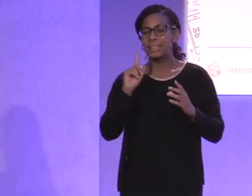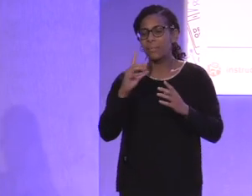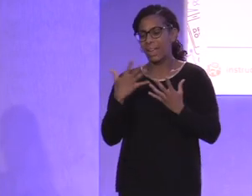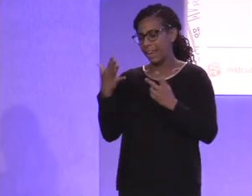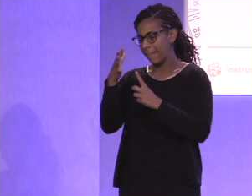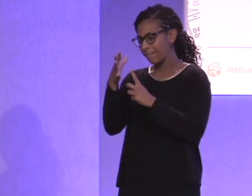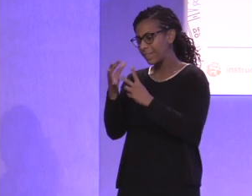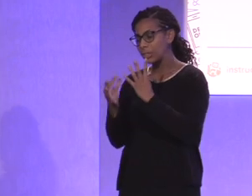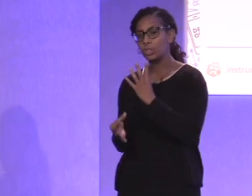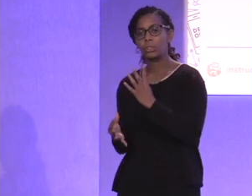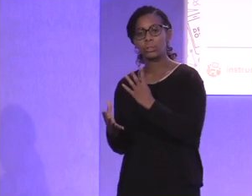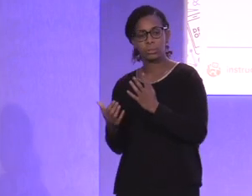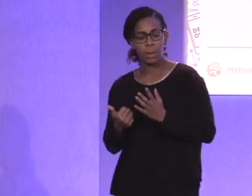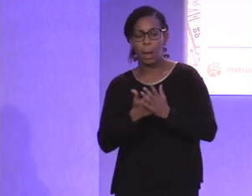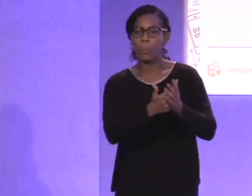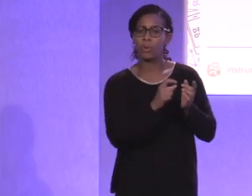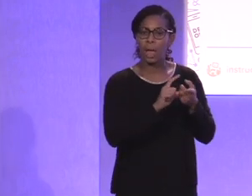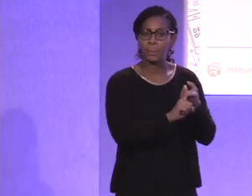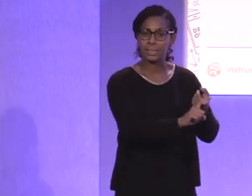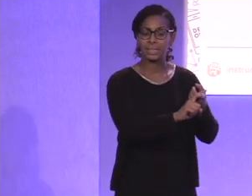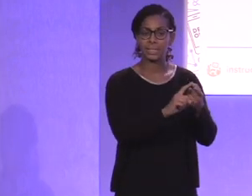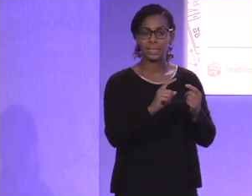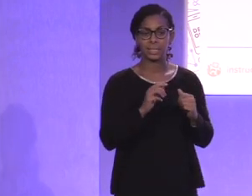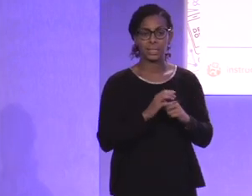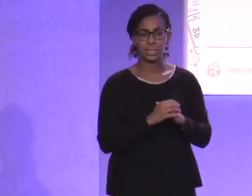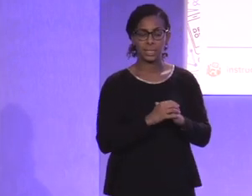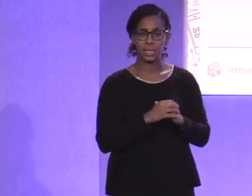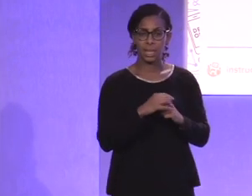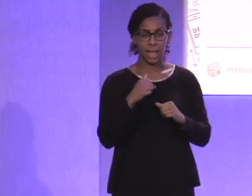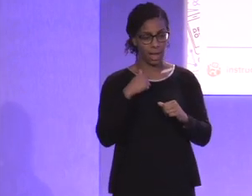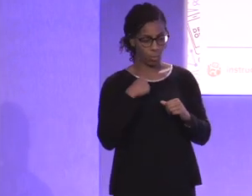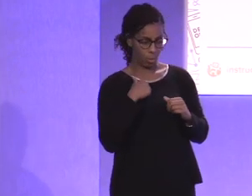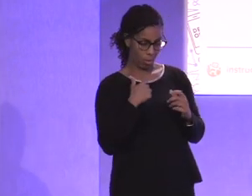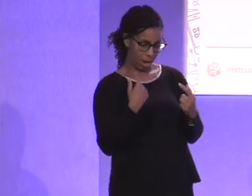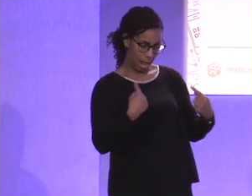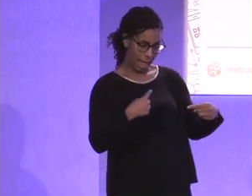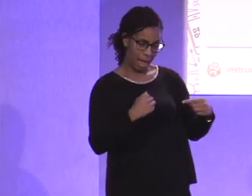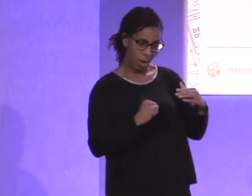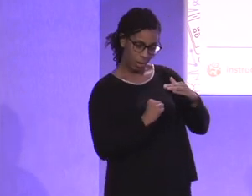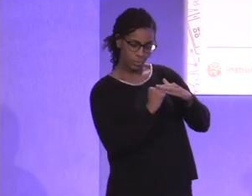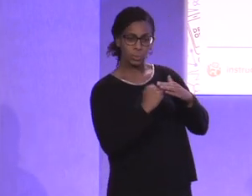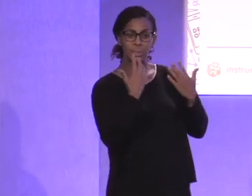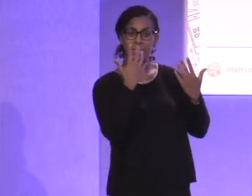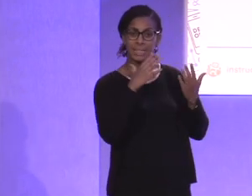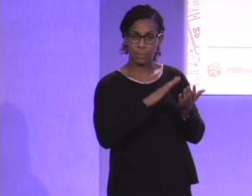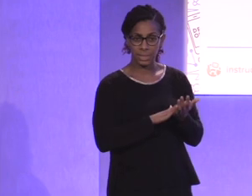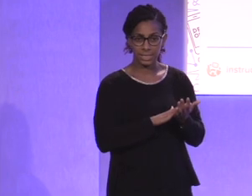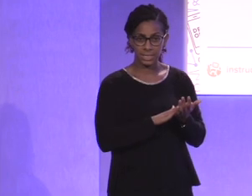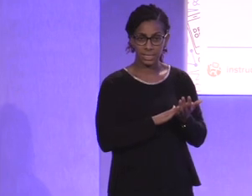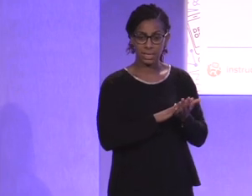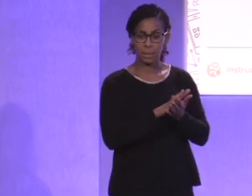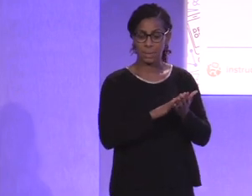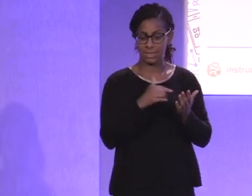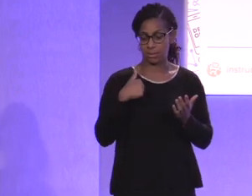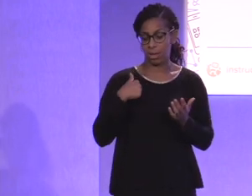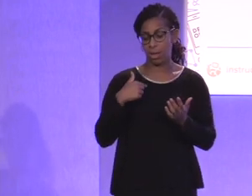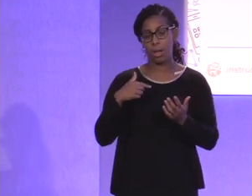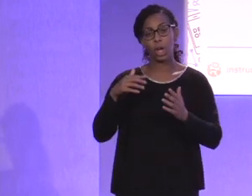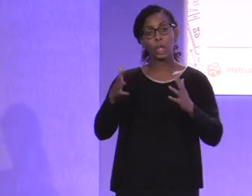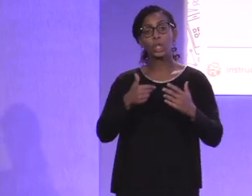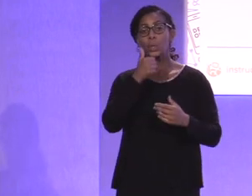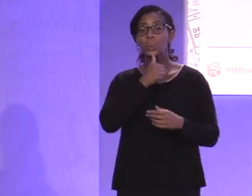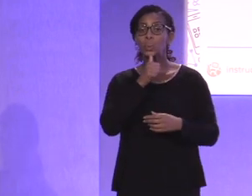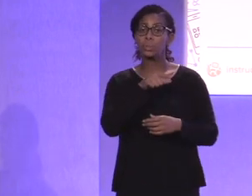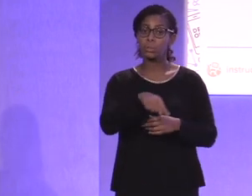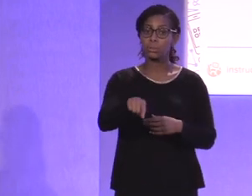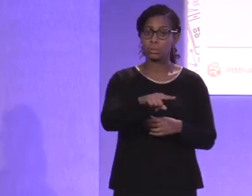reliability. And we will do so until 10 minutes of budget has been accrued again. So we're giving our users a bit of a break in stability, and we